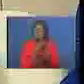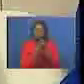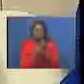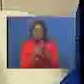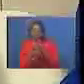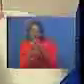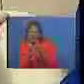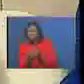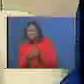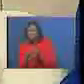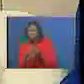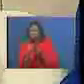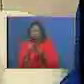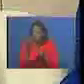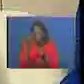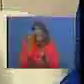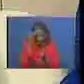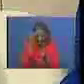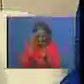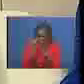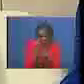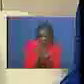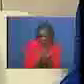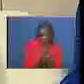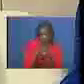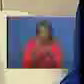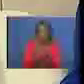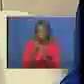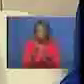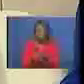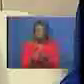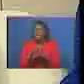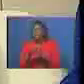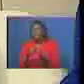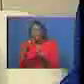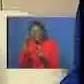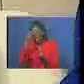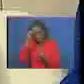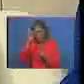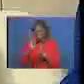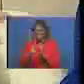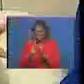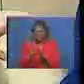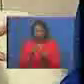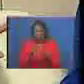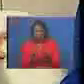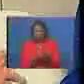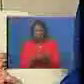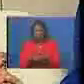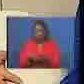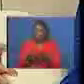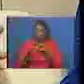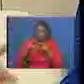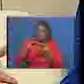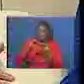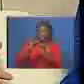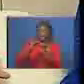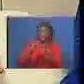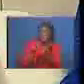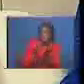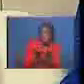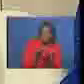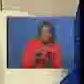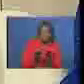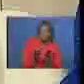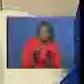at different organisations and some of them are even government ministries and then there are those that we are training in entrepreneurship so that